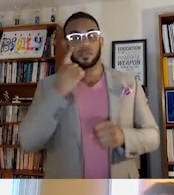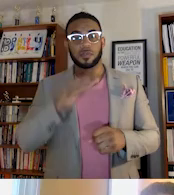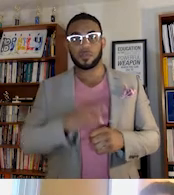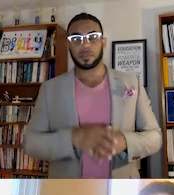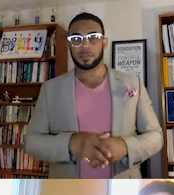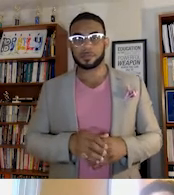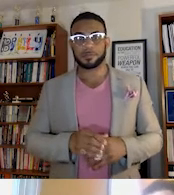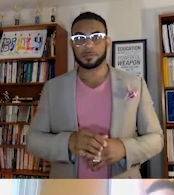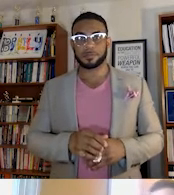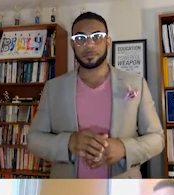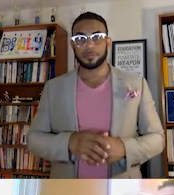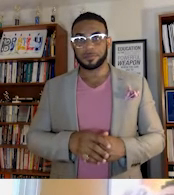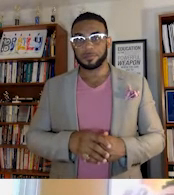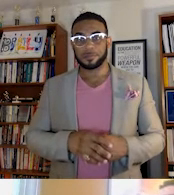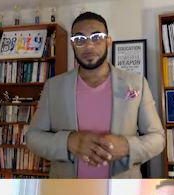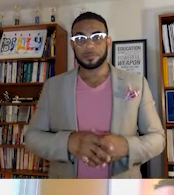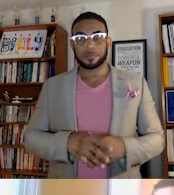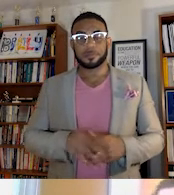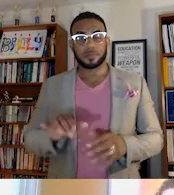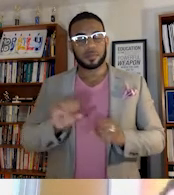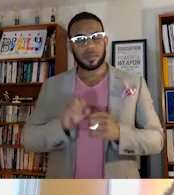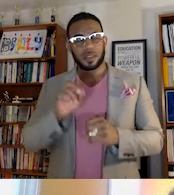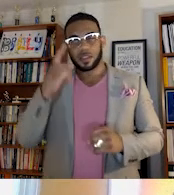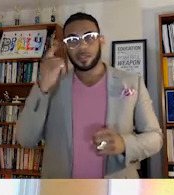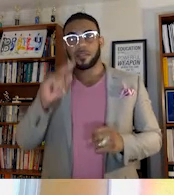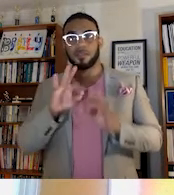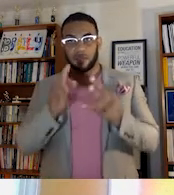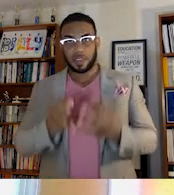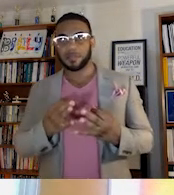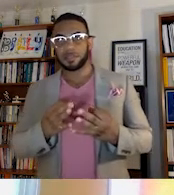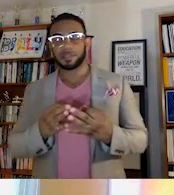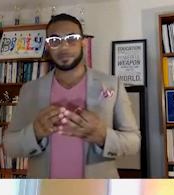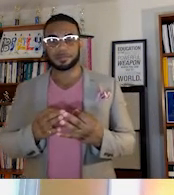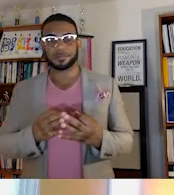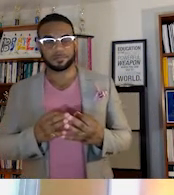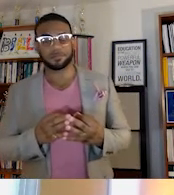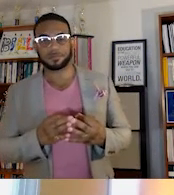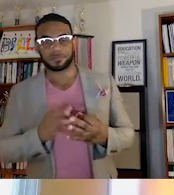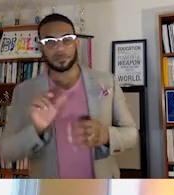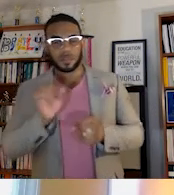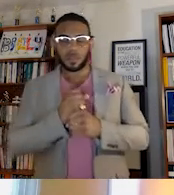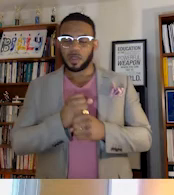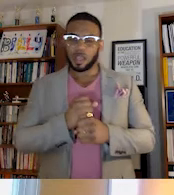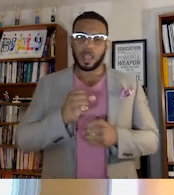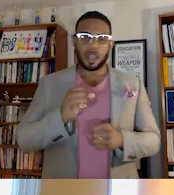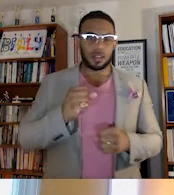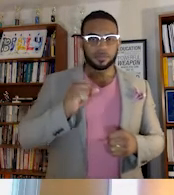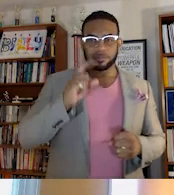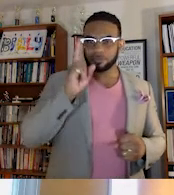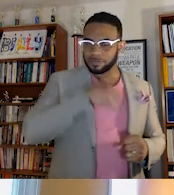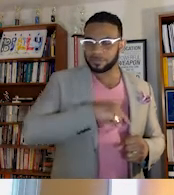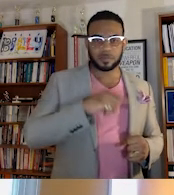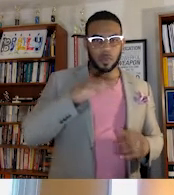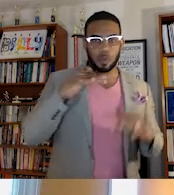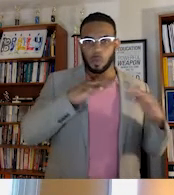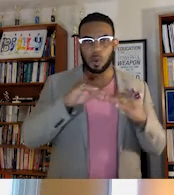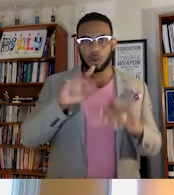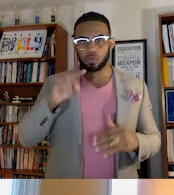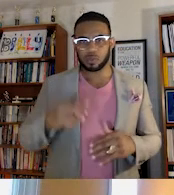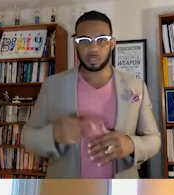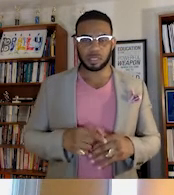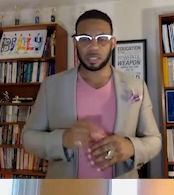free. They're breaking up families. They're creating bogus war on drugs.